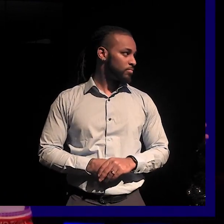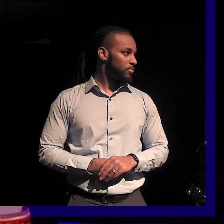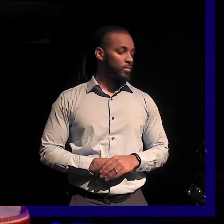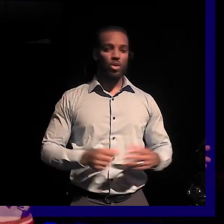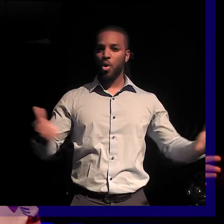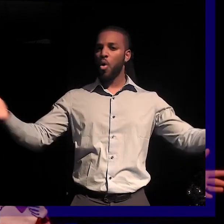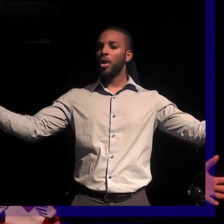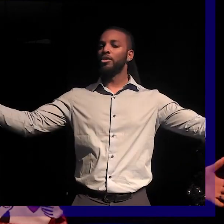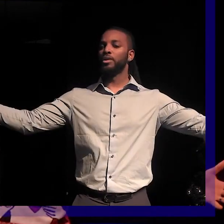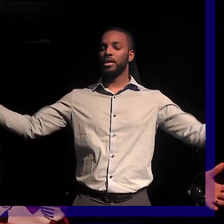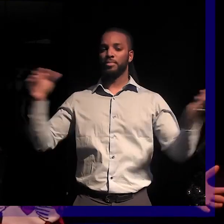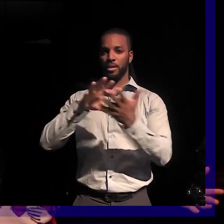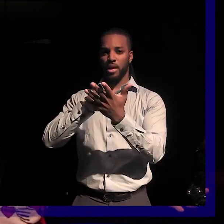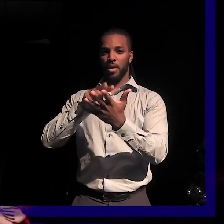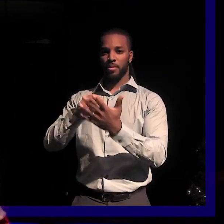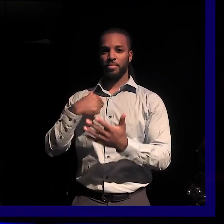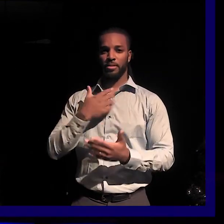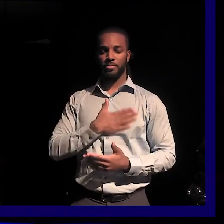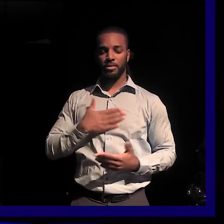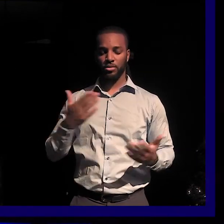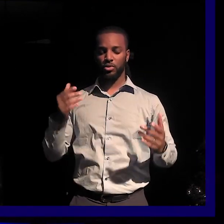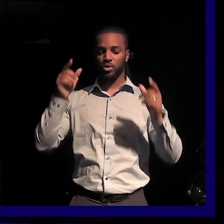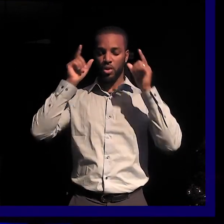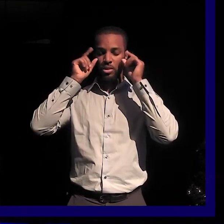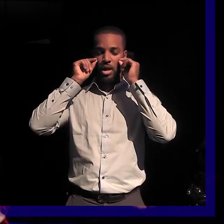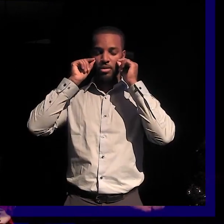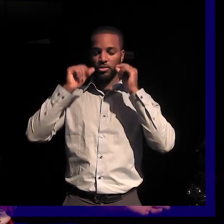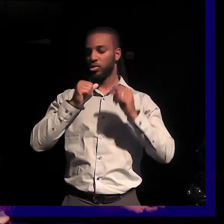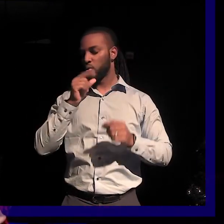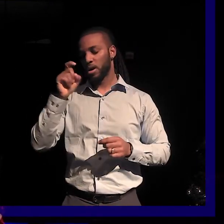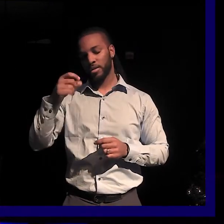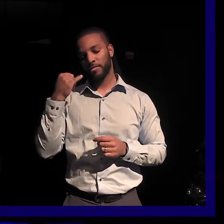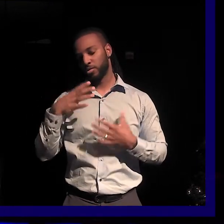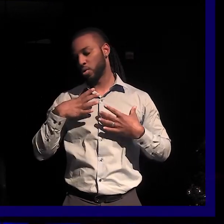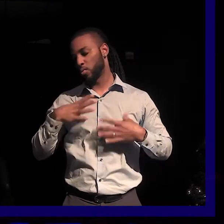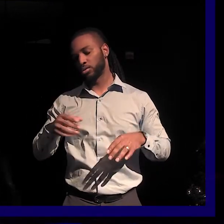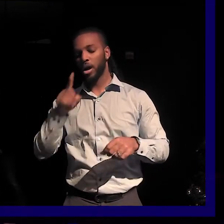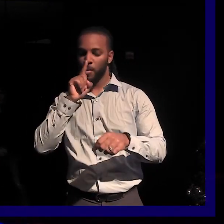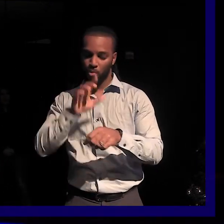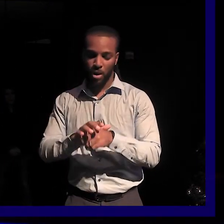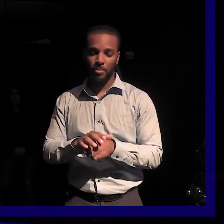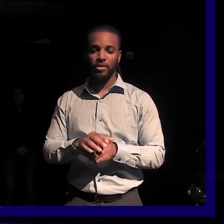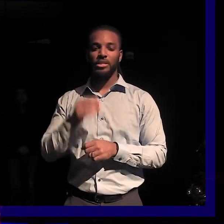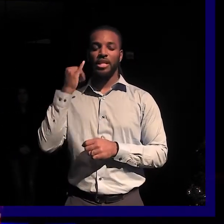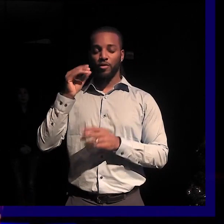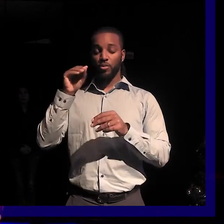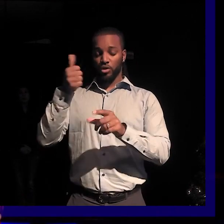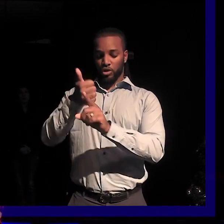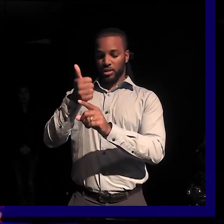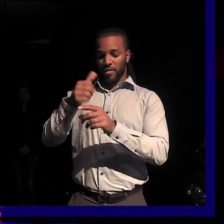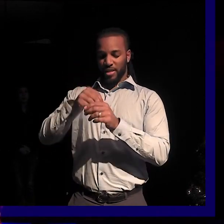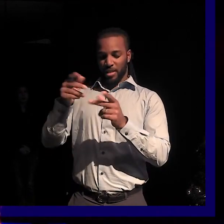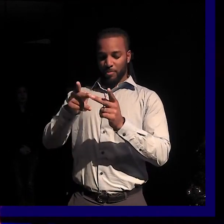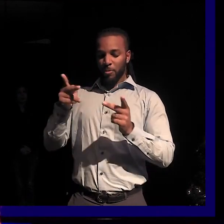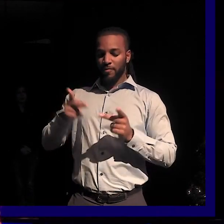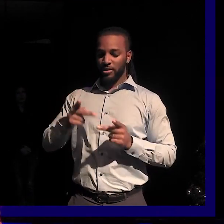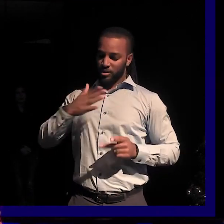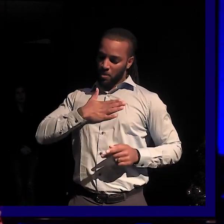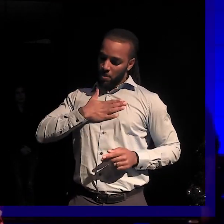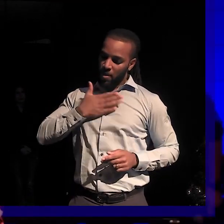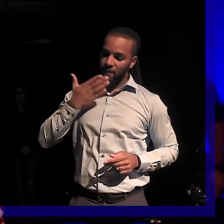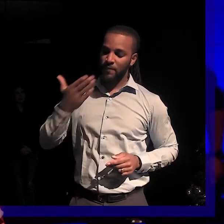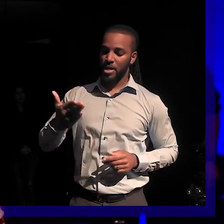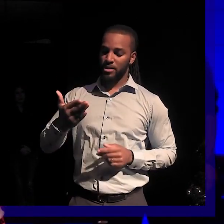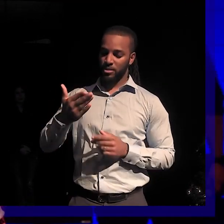Hold out your hands, would you? We're going to worship. Just close your eyes. You don't have to if you don't want to, but I promise you, put yourself in a position of